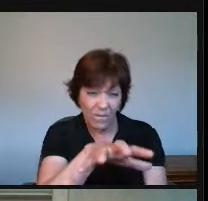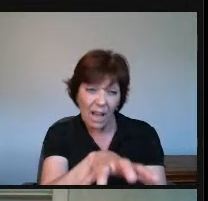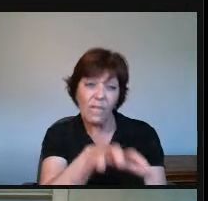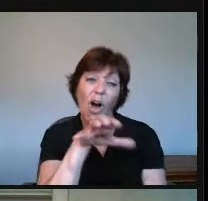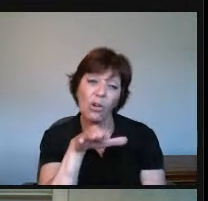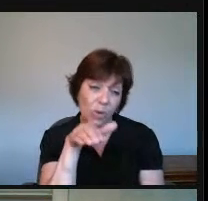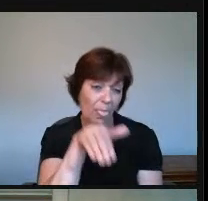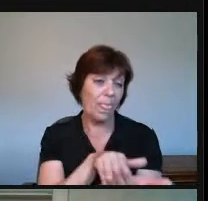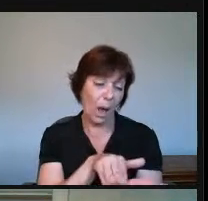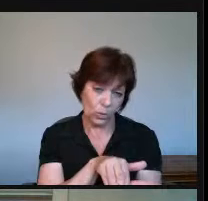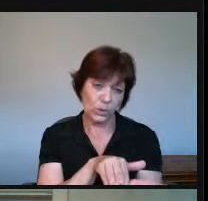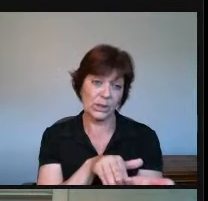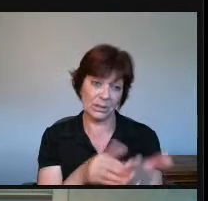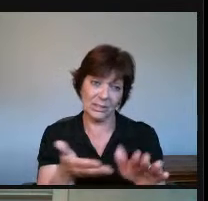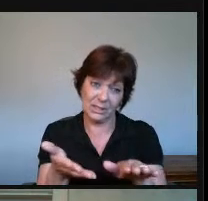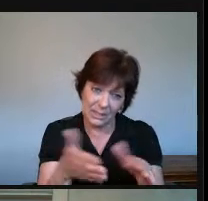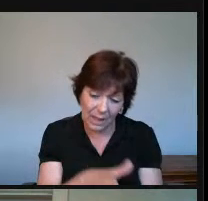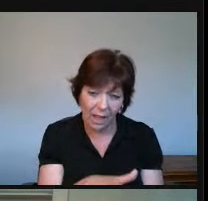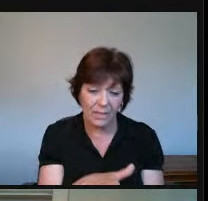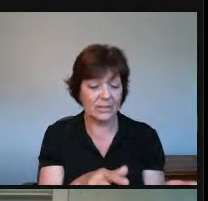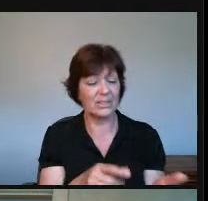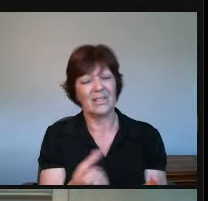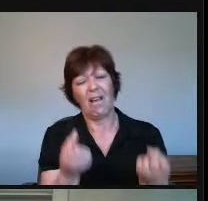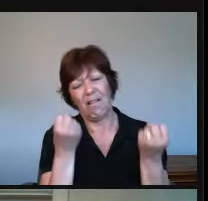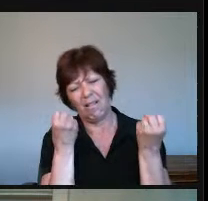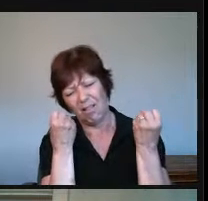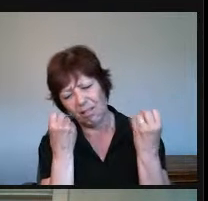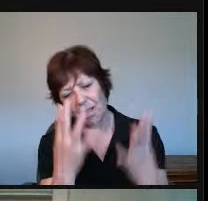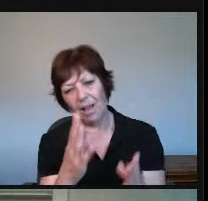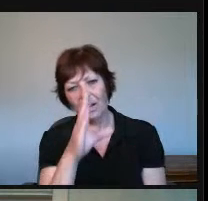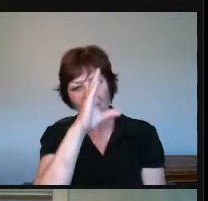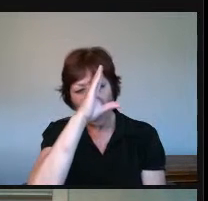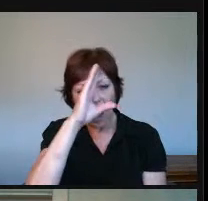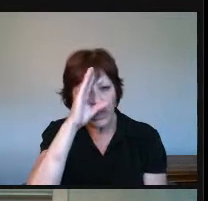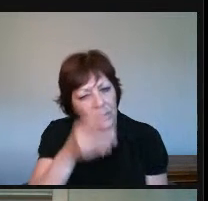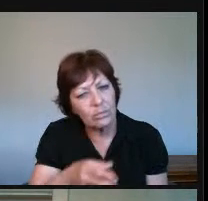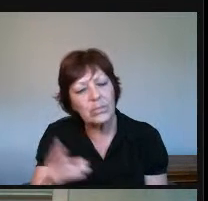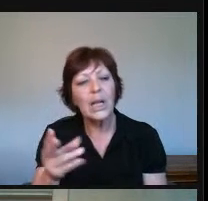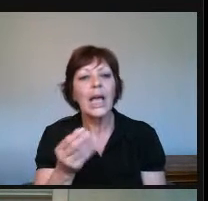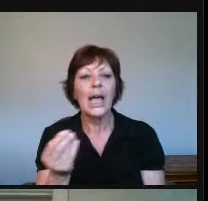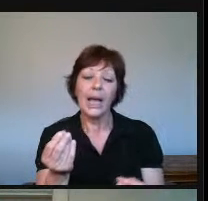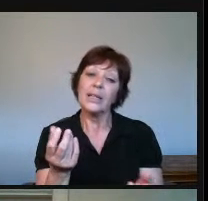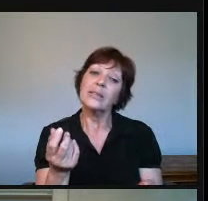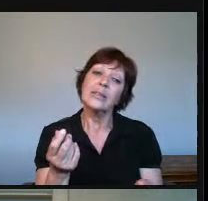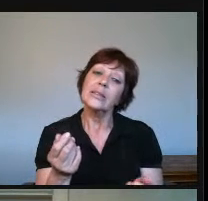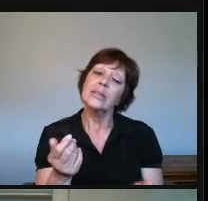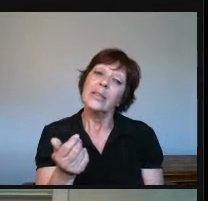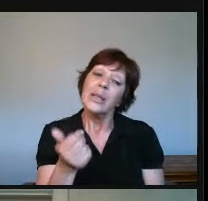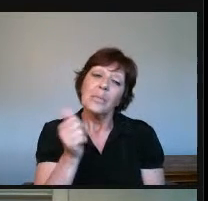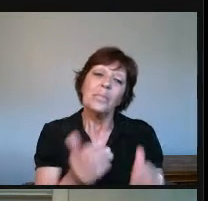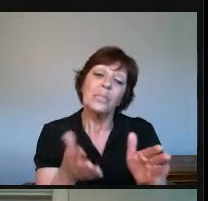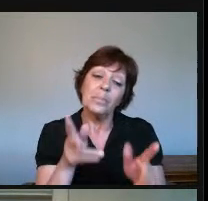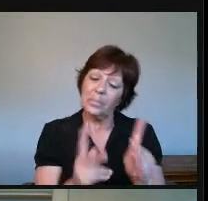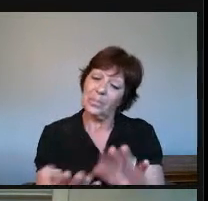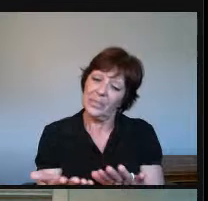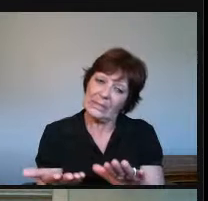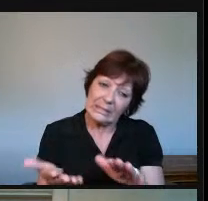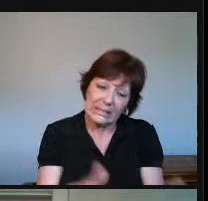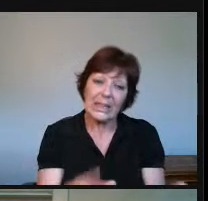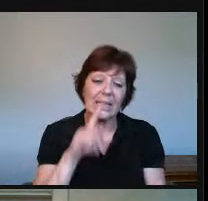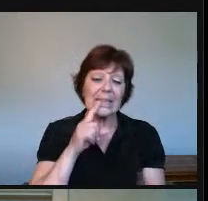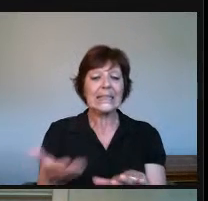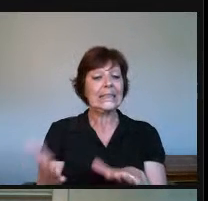500,000 deaths. We've had a lot of hospitalizations, and we've had excess mortality. So on these